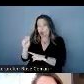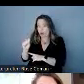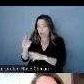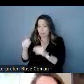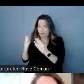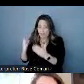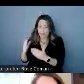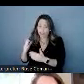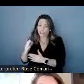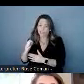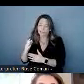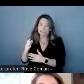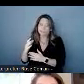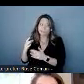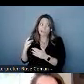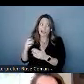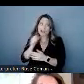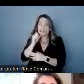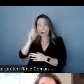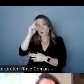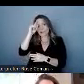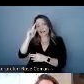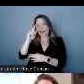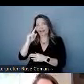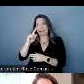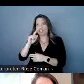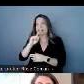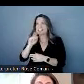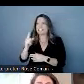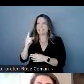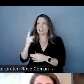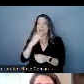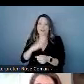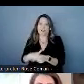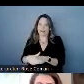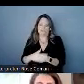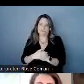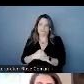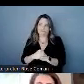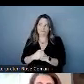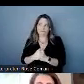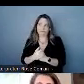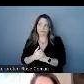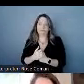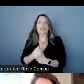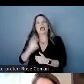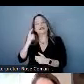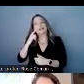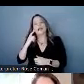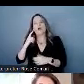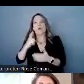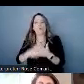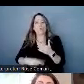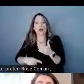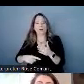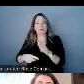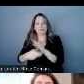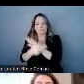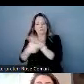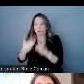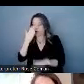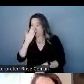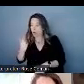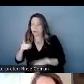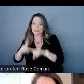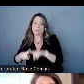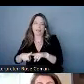ever is a good enough i think that what is good is going to depend on the individual and if we are not